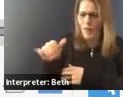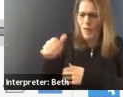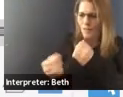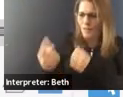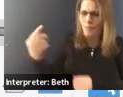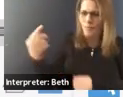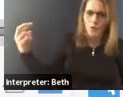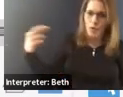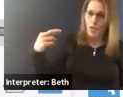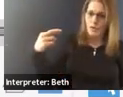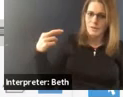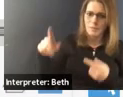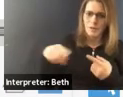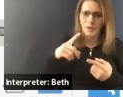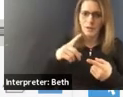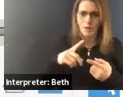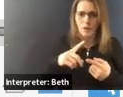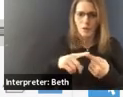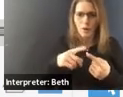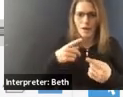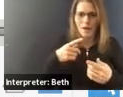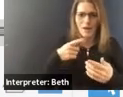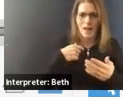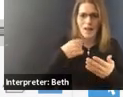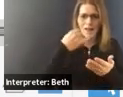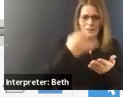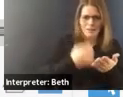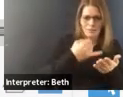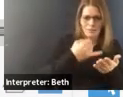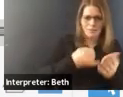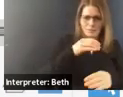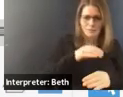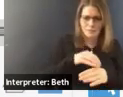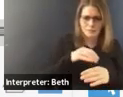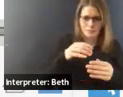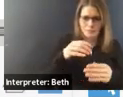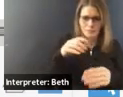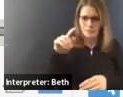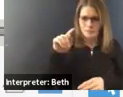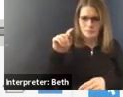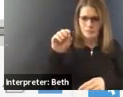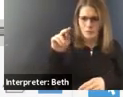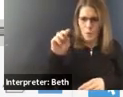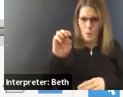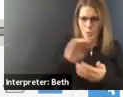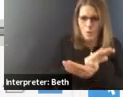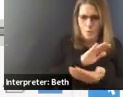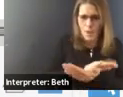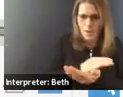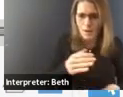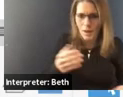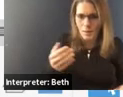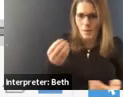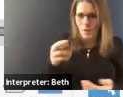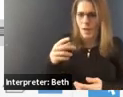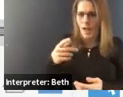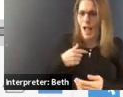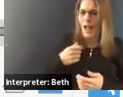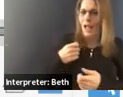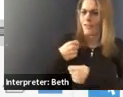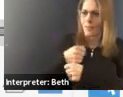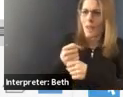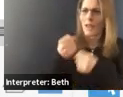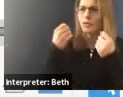a drawing on Canson paper or tone paper, like, how are you doing that with nothing? I've done a crap ton of underlays. right?